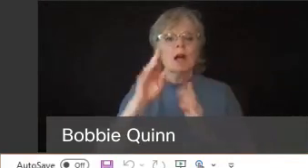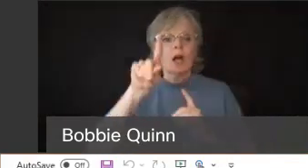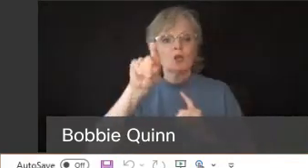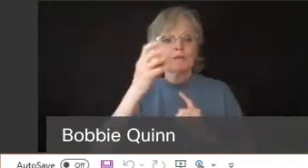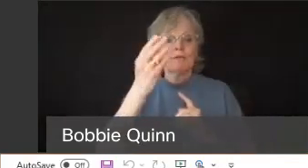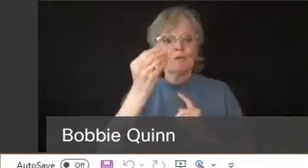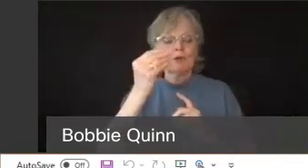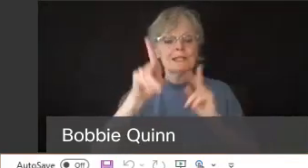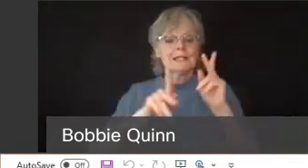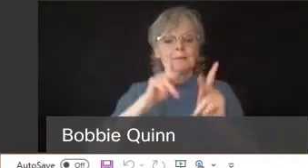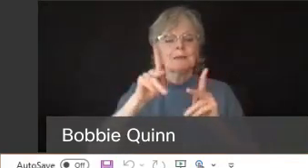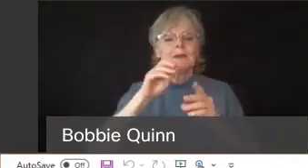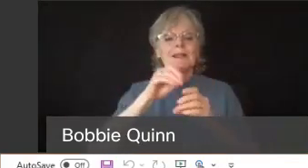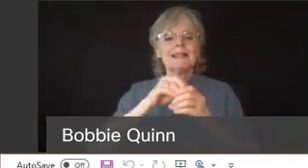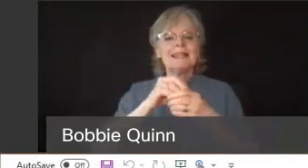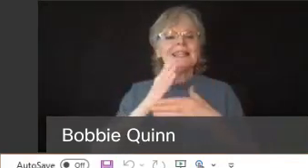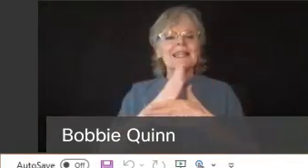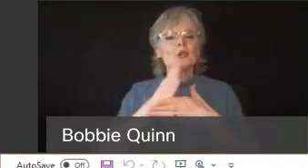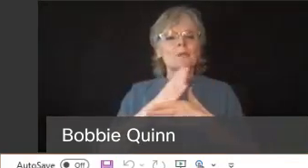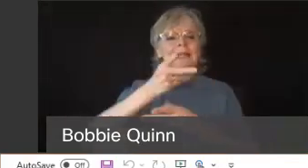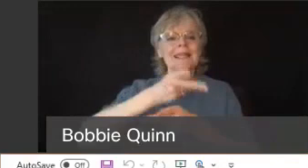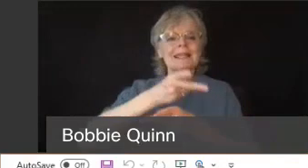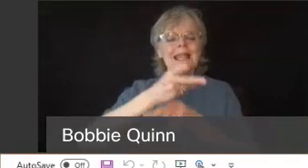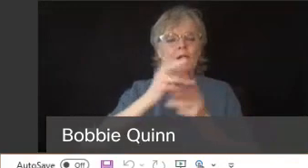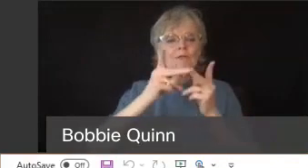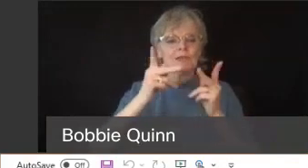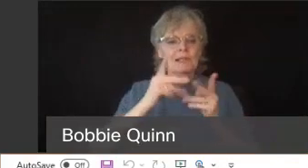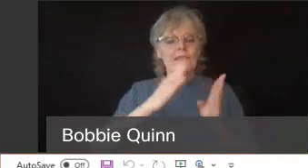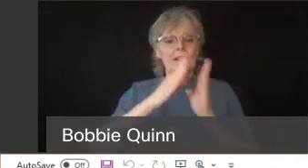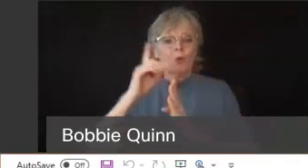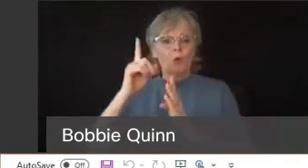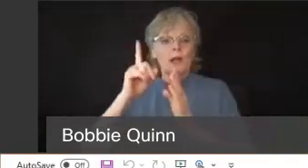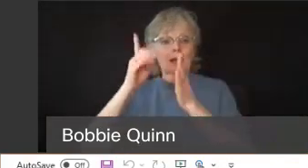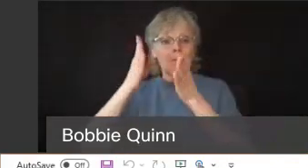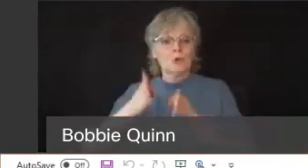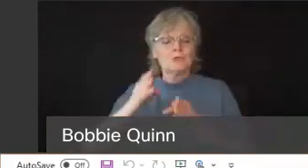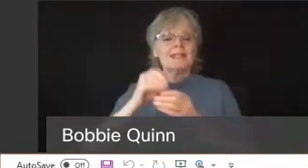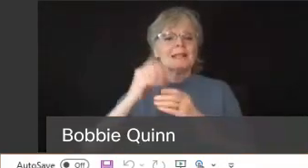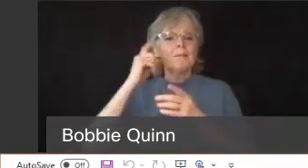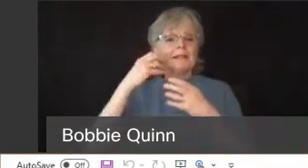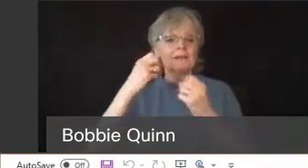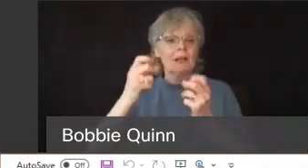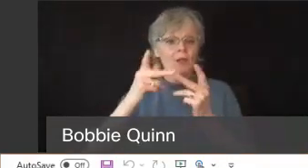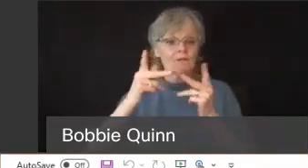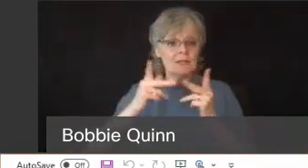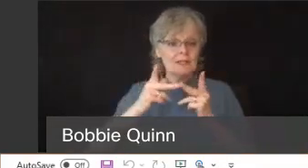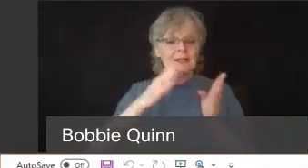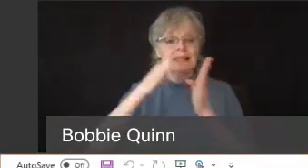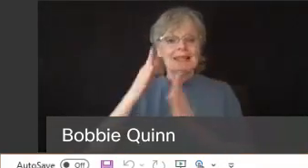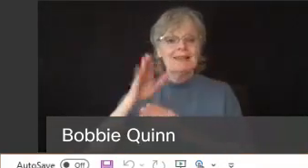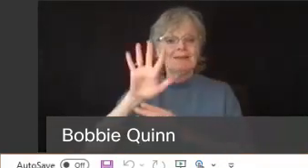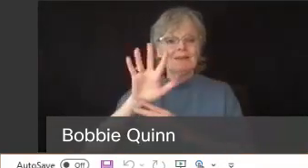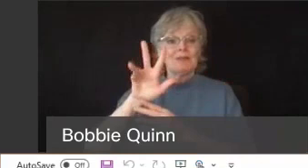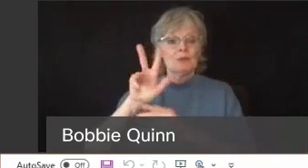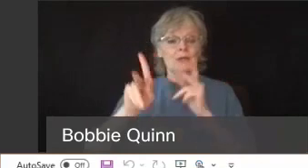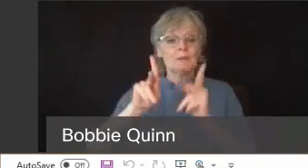114 people in intermediate care facilities, 1 person in a mental health facility, 53 people